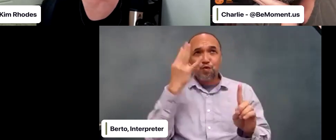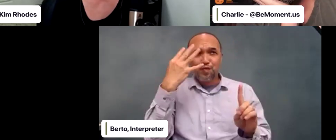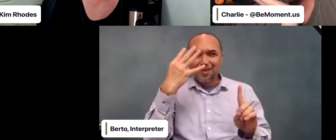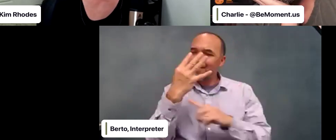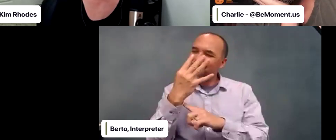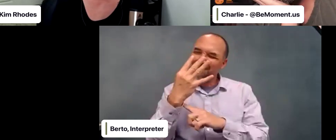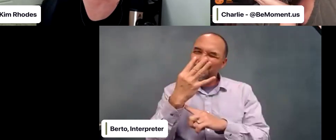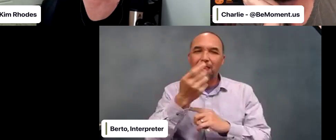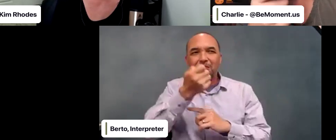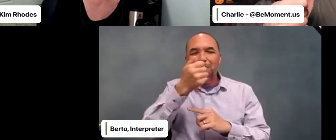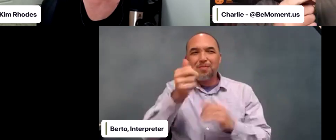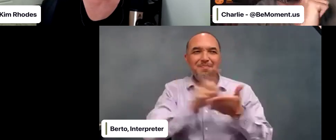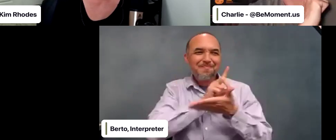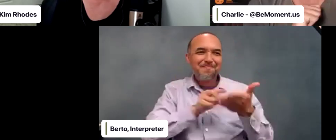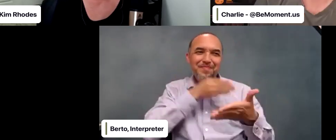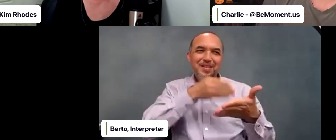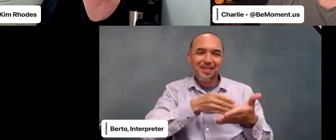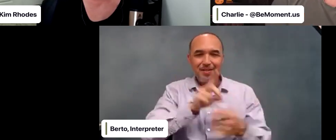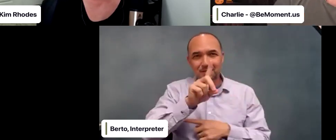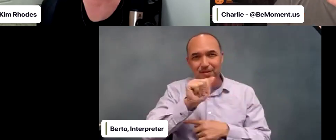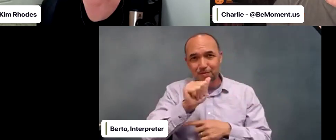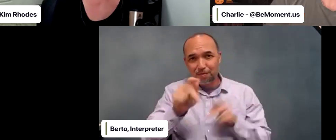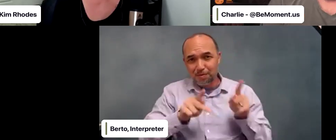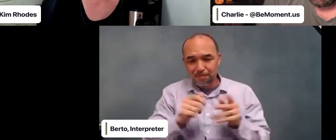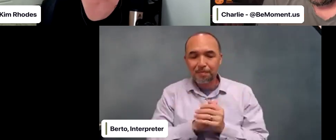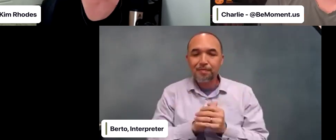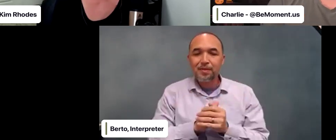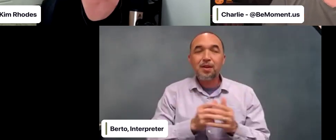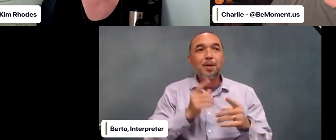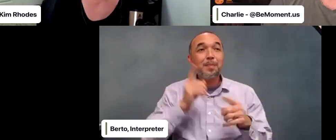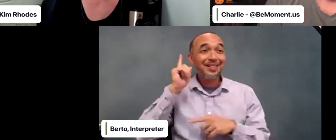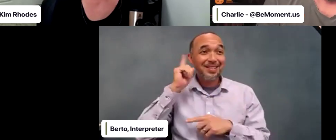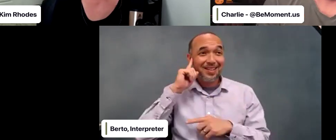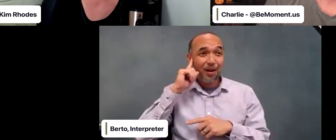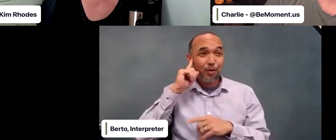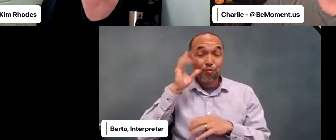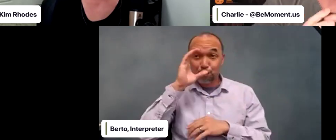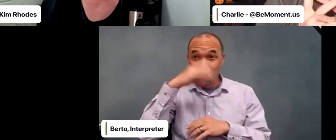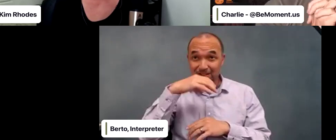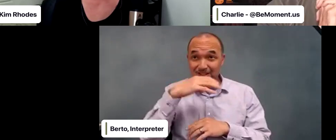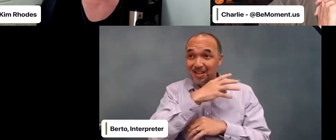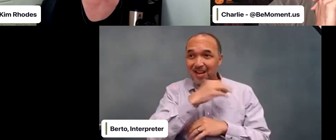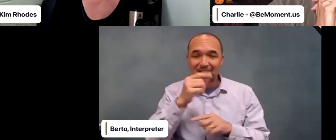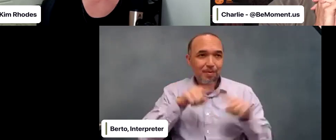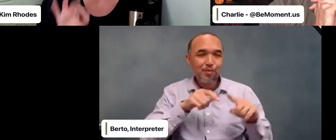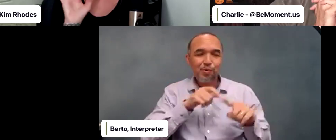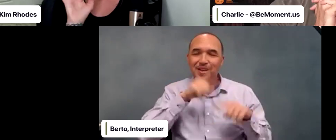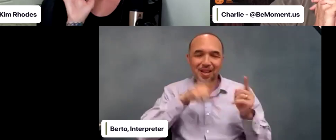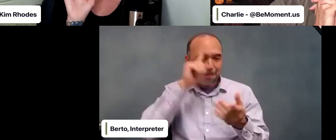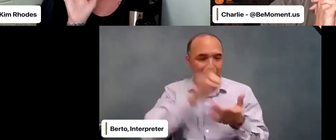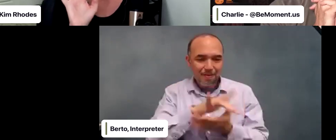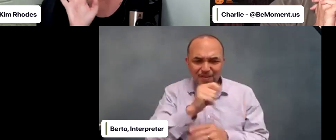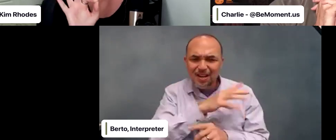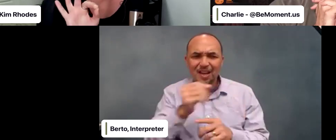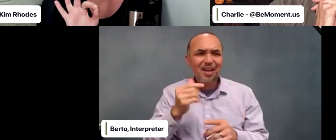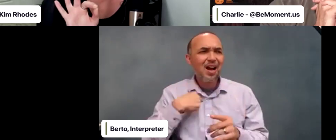sounds preposterous and unbelievable, and it makes me feel silly and ashamed. Yes, So let's